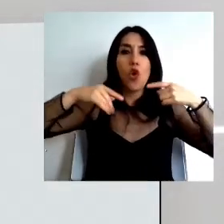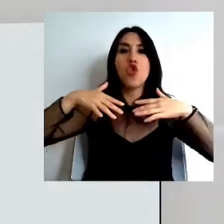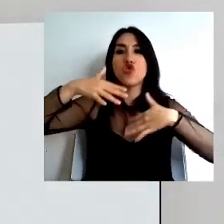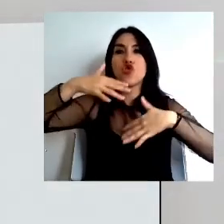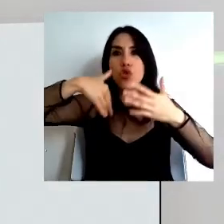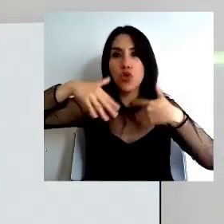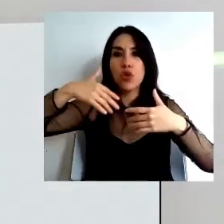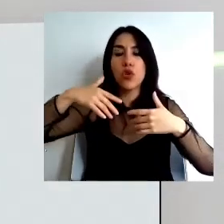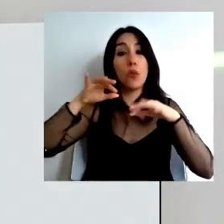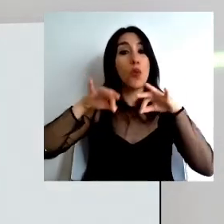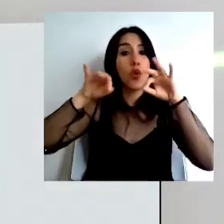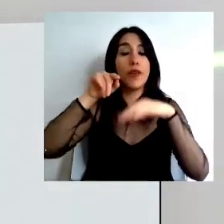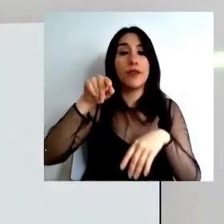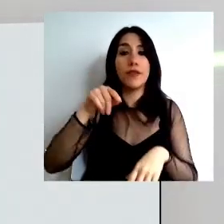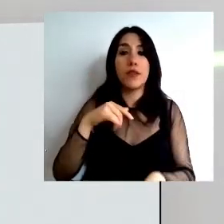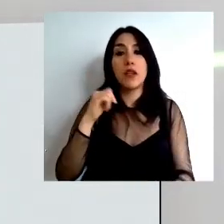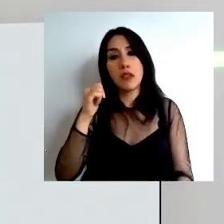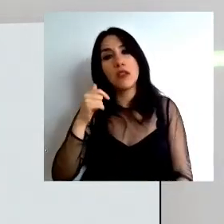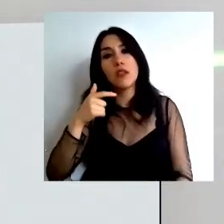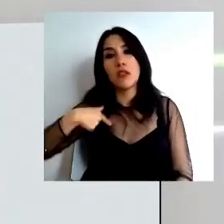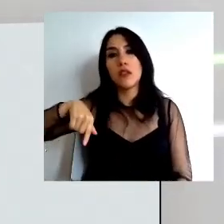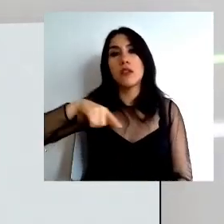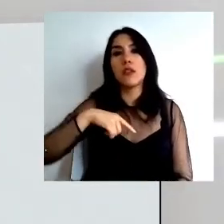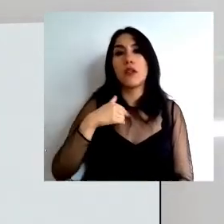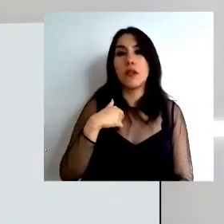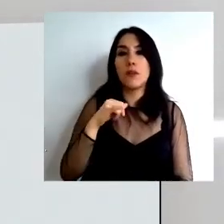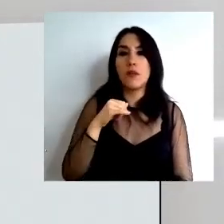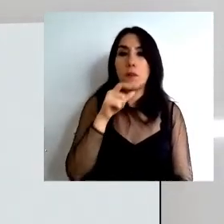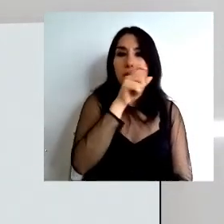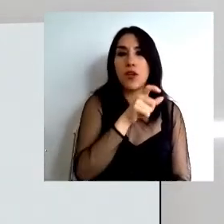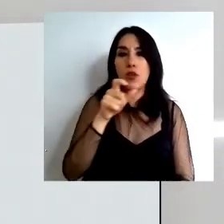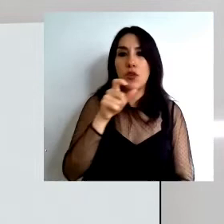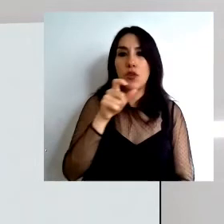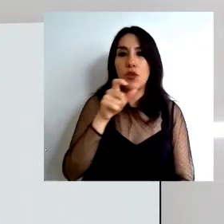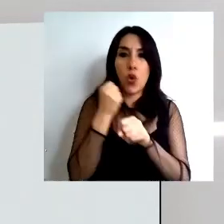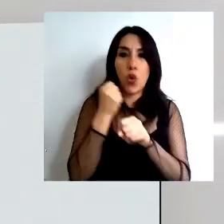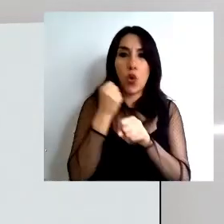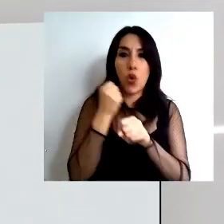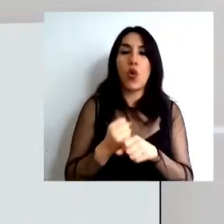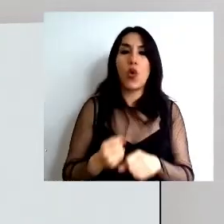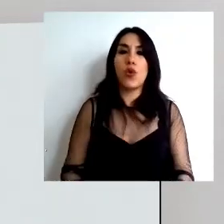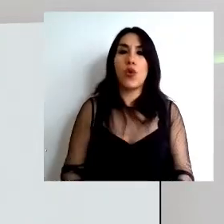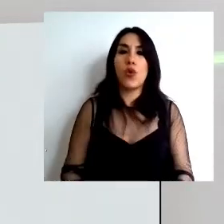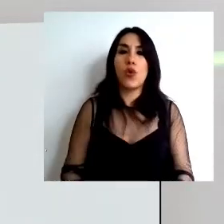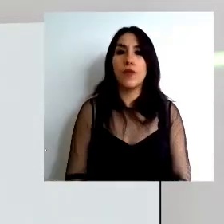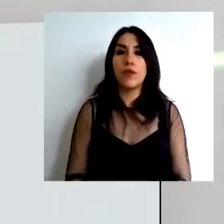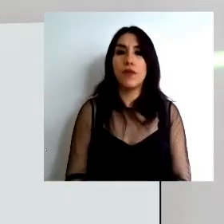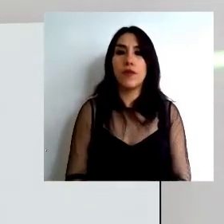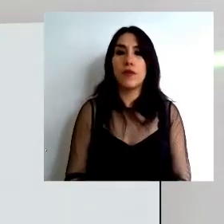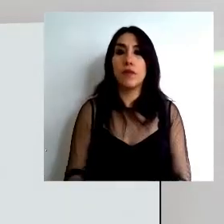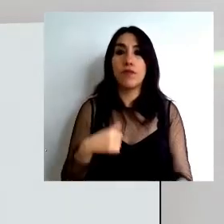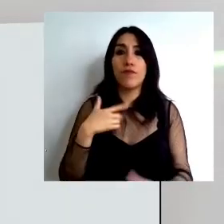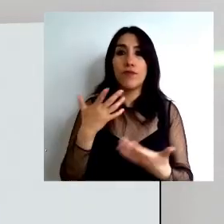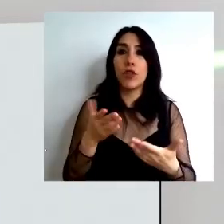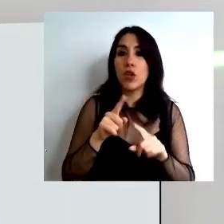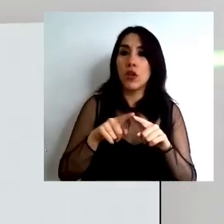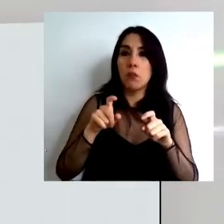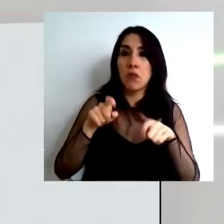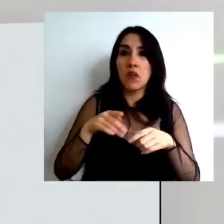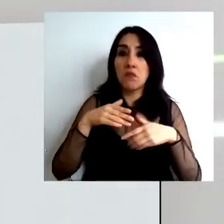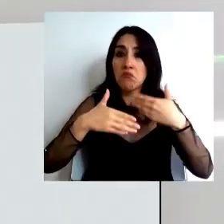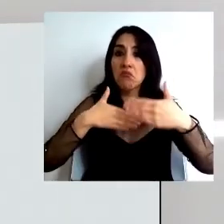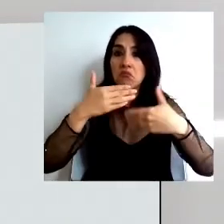really well implemented in their region and who knows their region. And